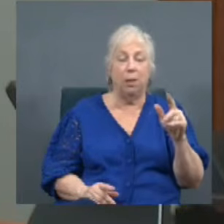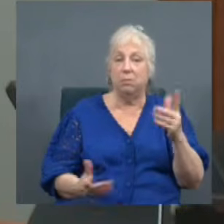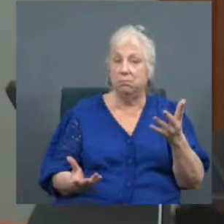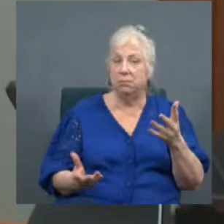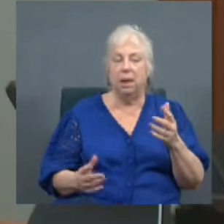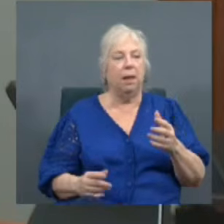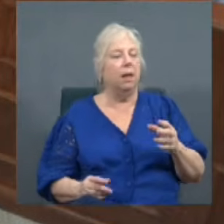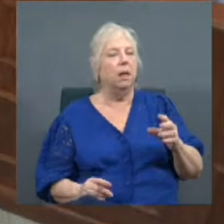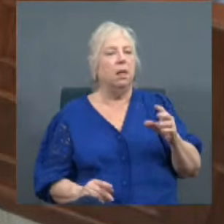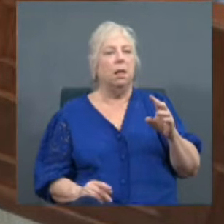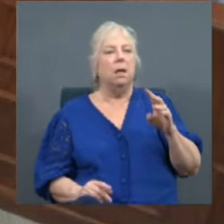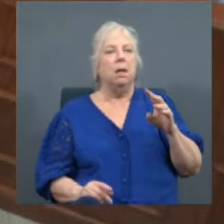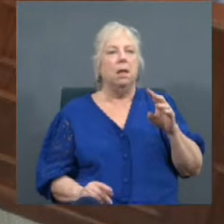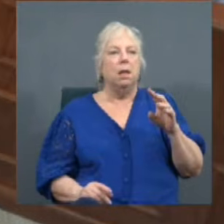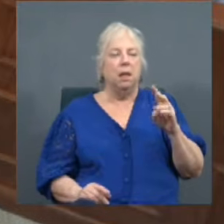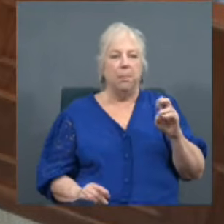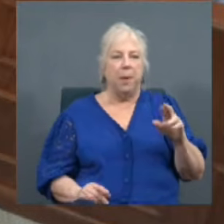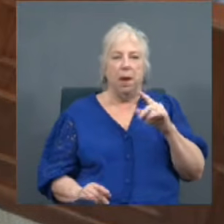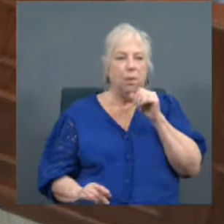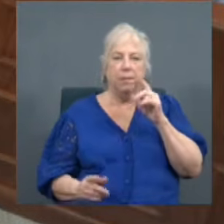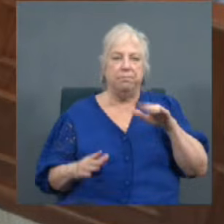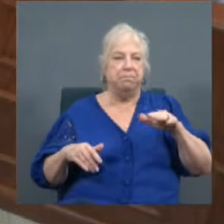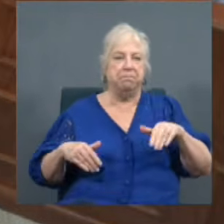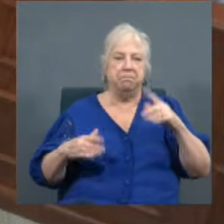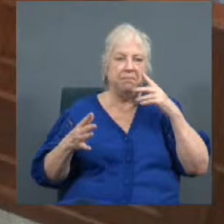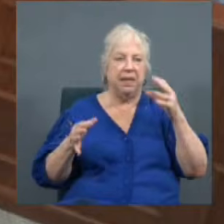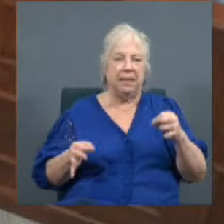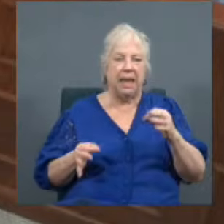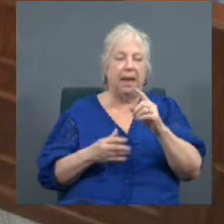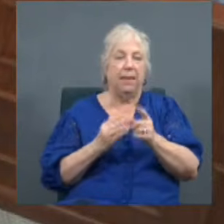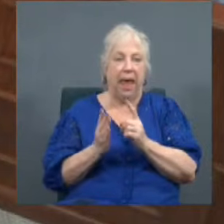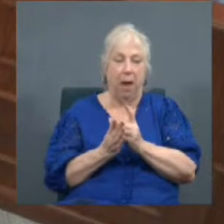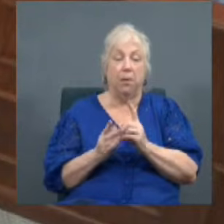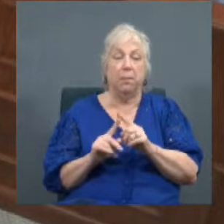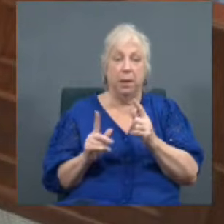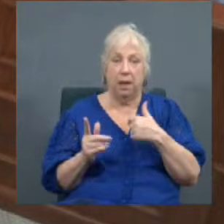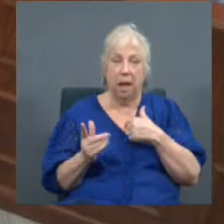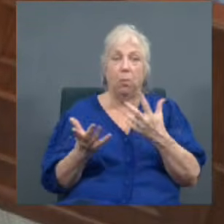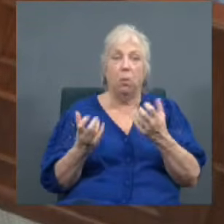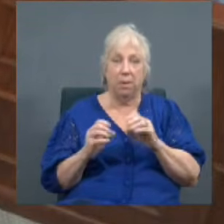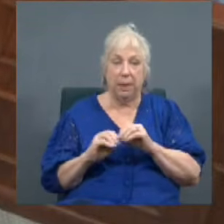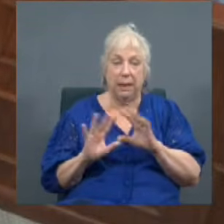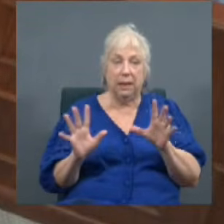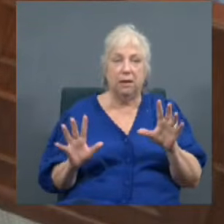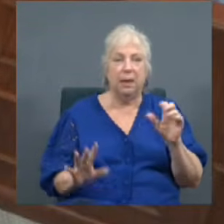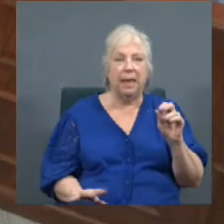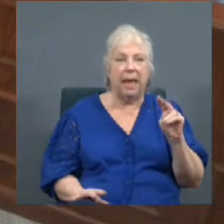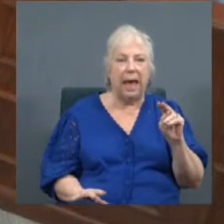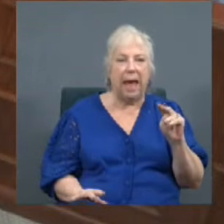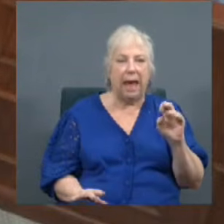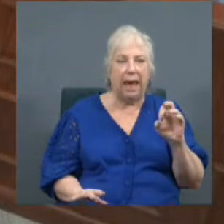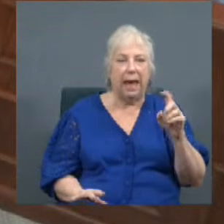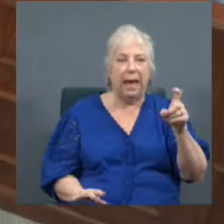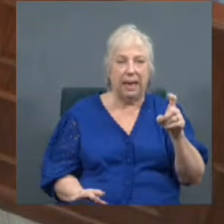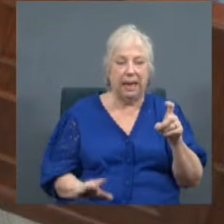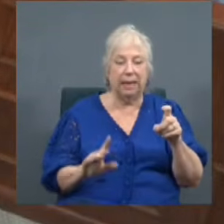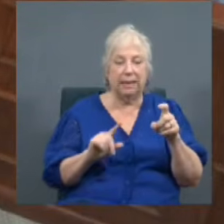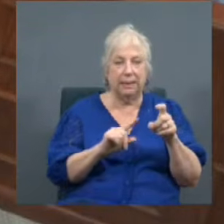decided those hours just yet, but I want to be clear that the annex is meant for